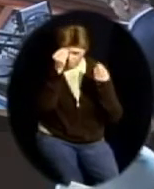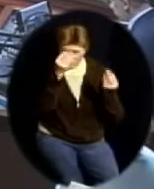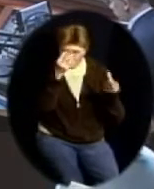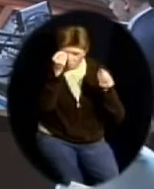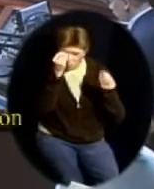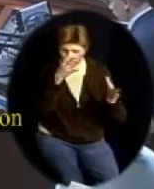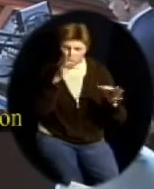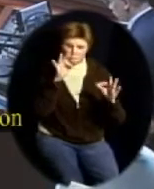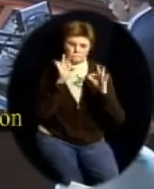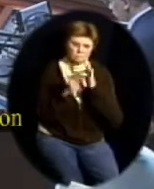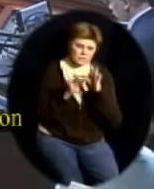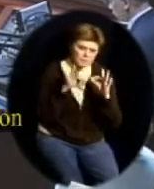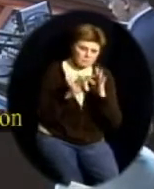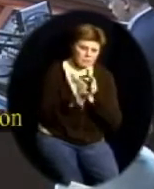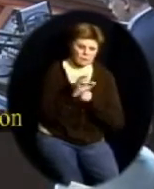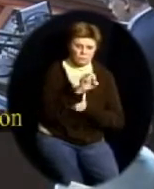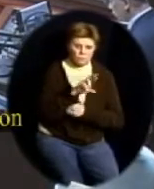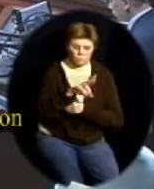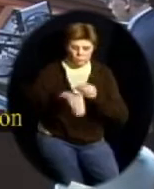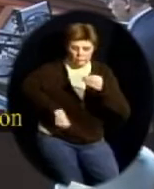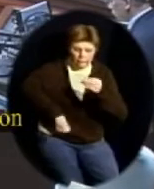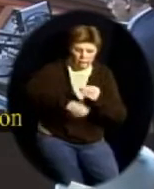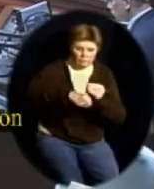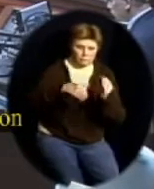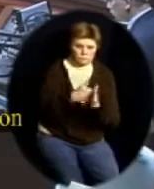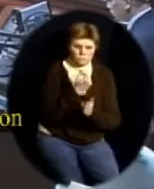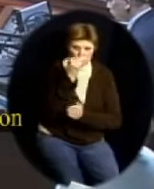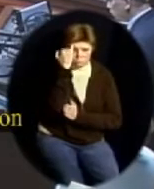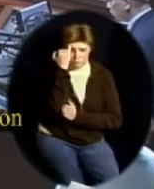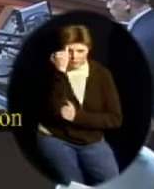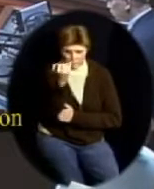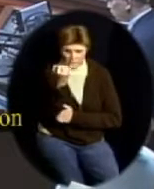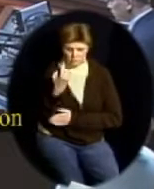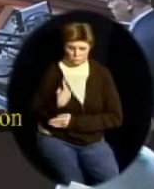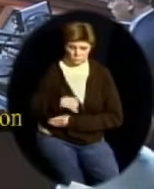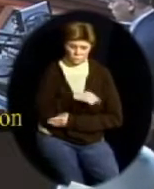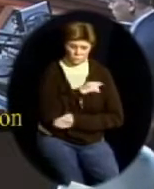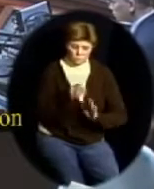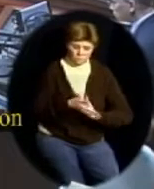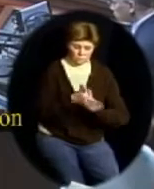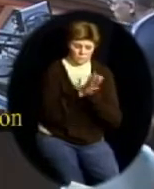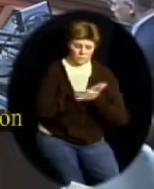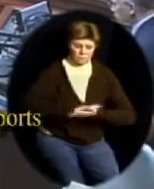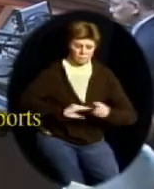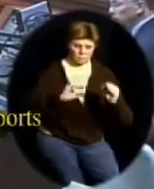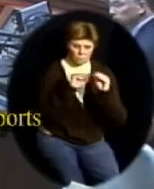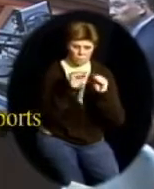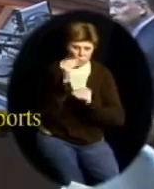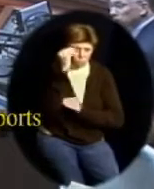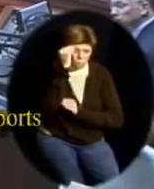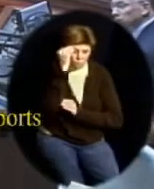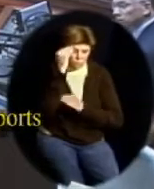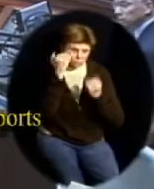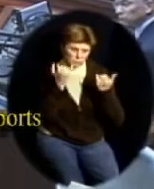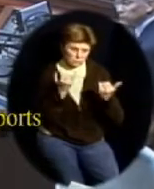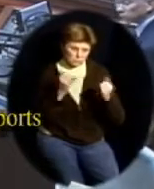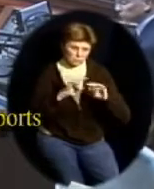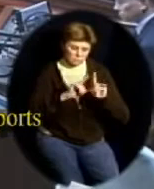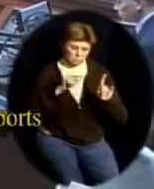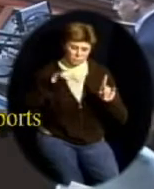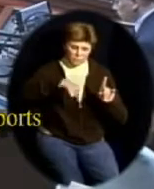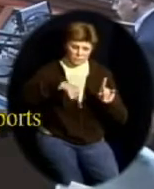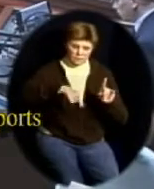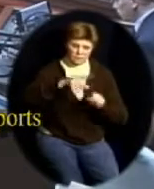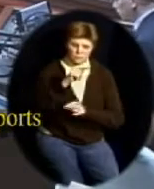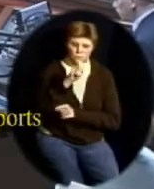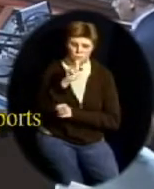other ideas. So this is an awareness piece as we move forward. But this is something that high-performing organizations have a